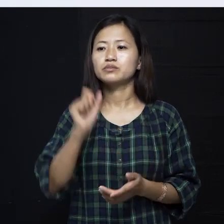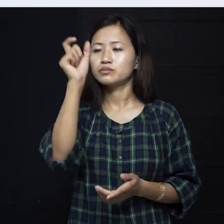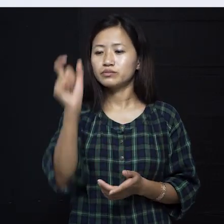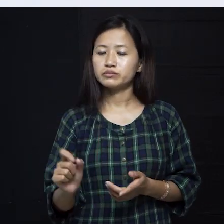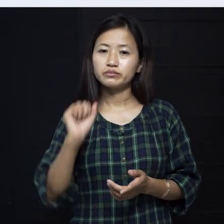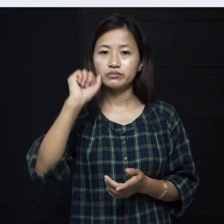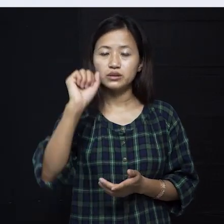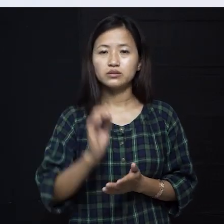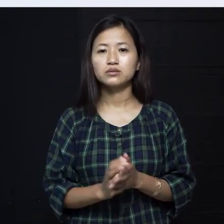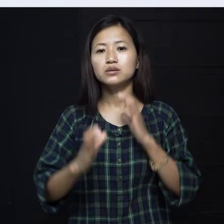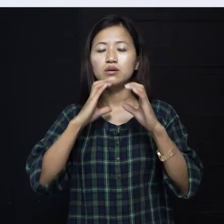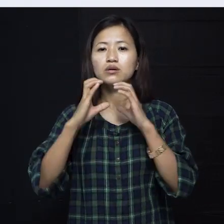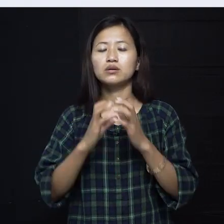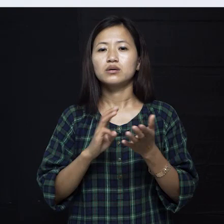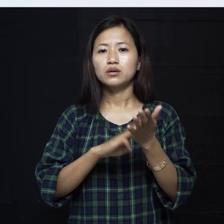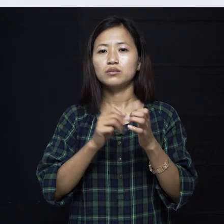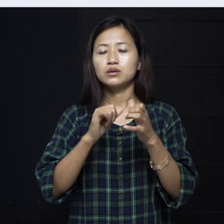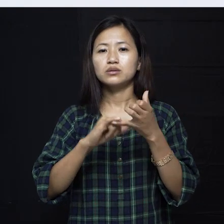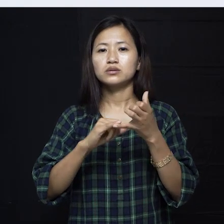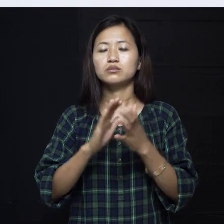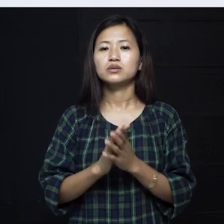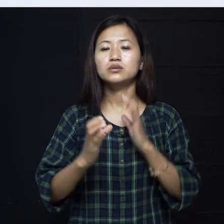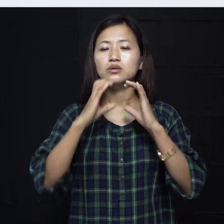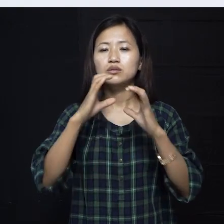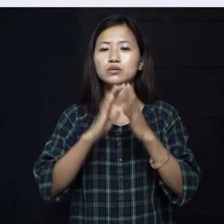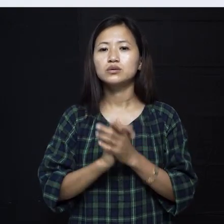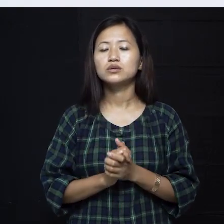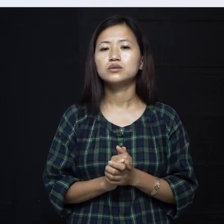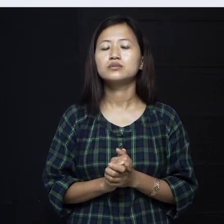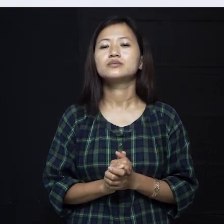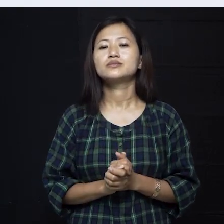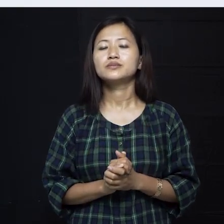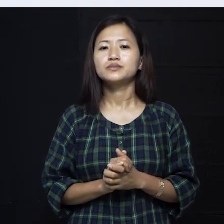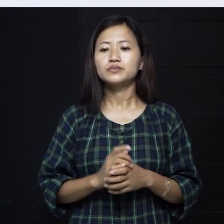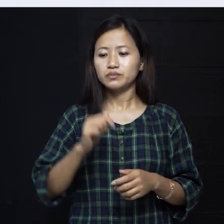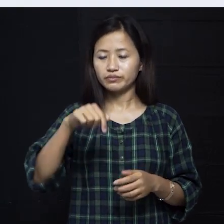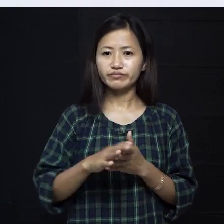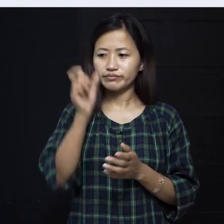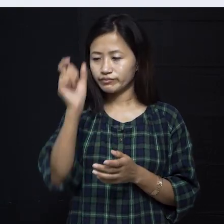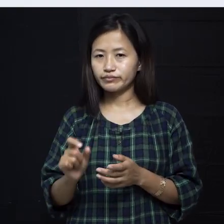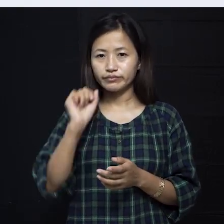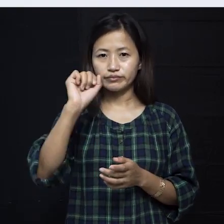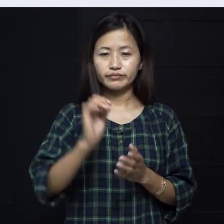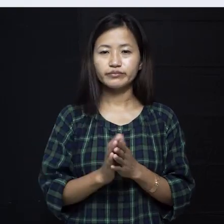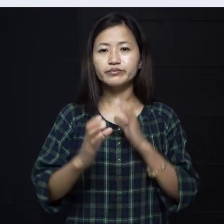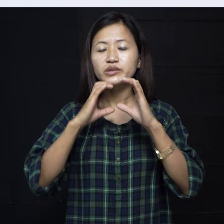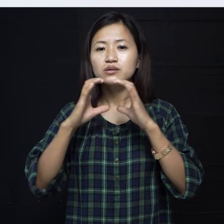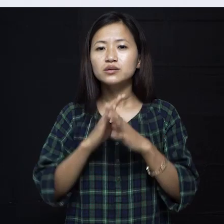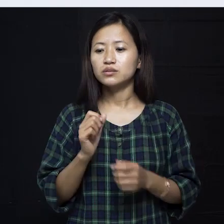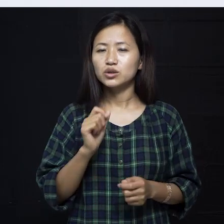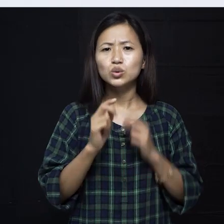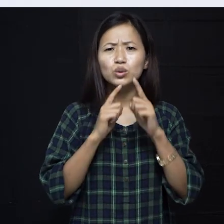personal communication and mass communication. Personal communication means we are talking about the personal things,